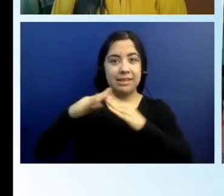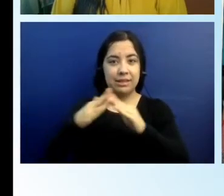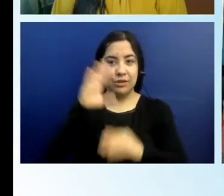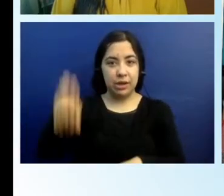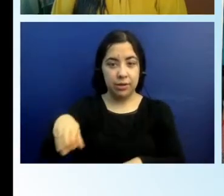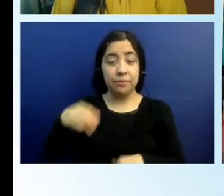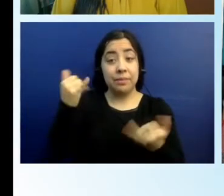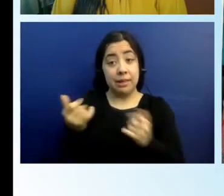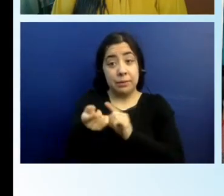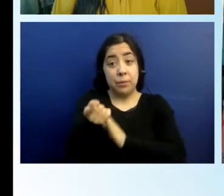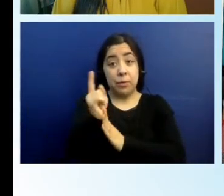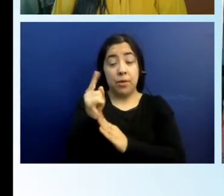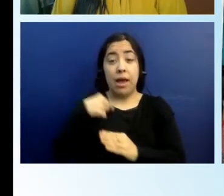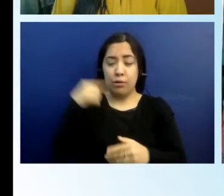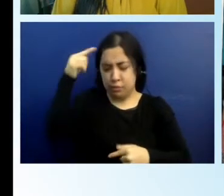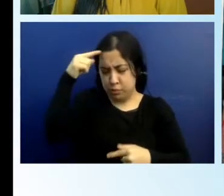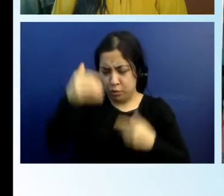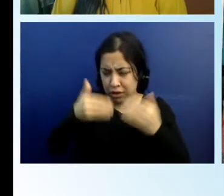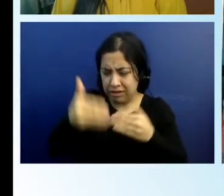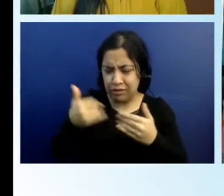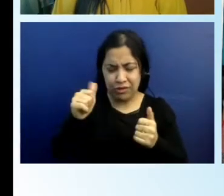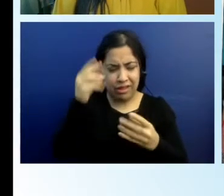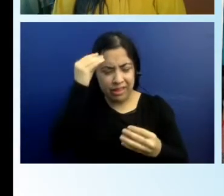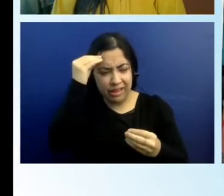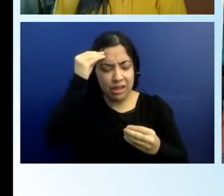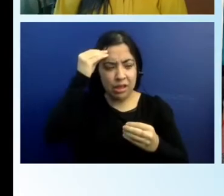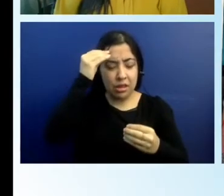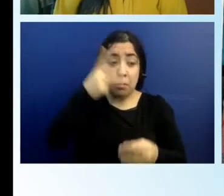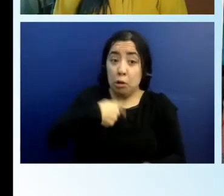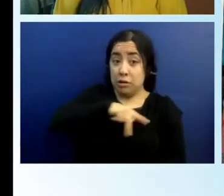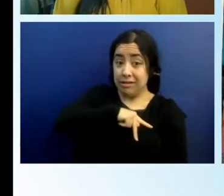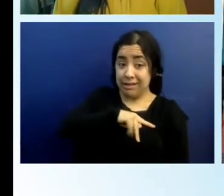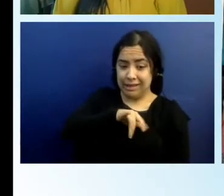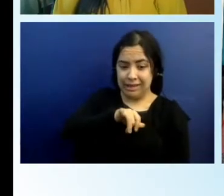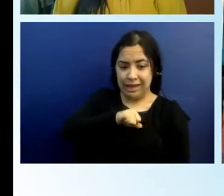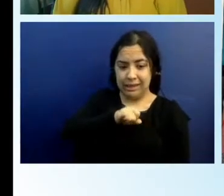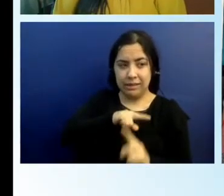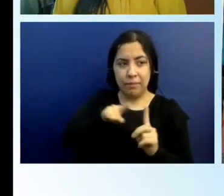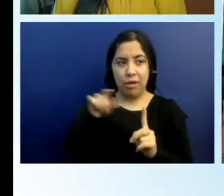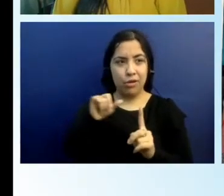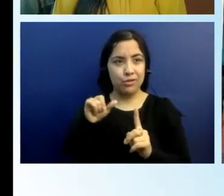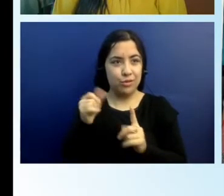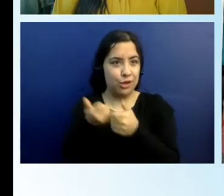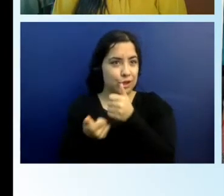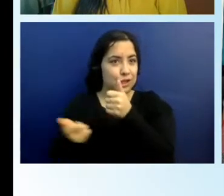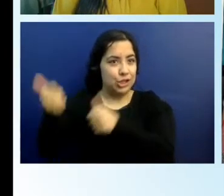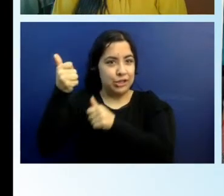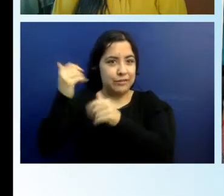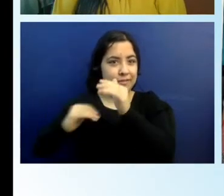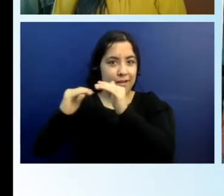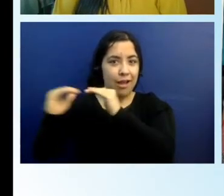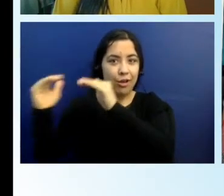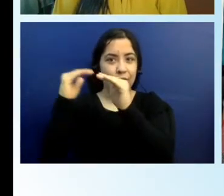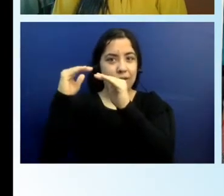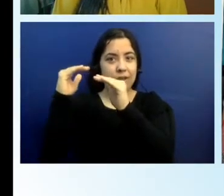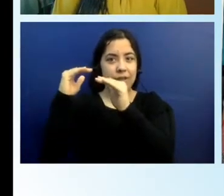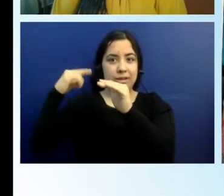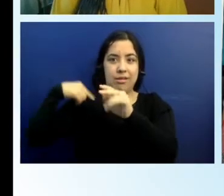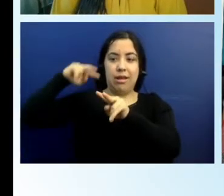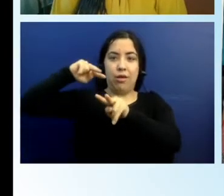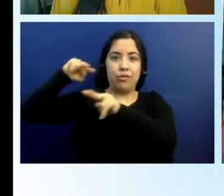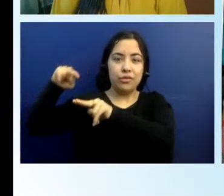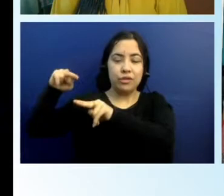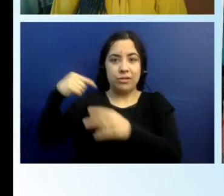was processing this, not only personally, but as a chief equity officer, as a city